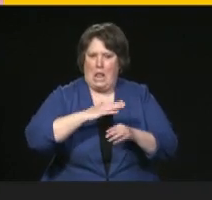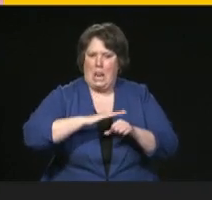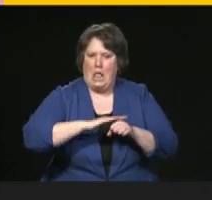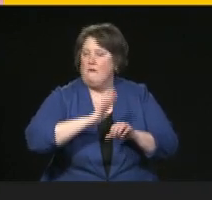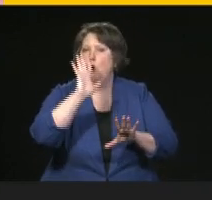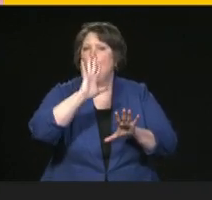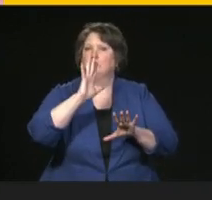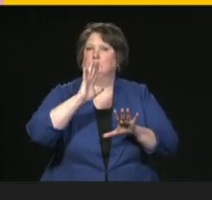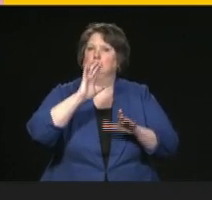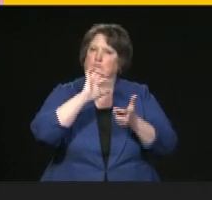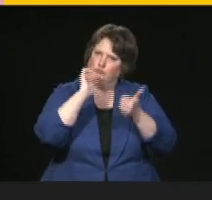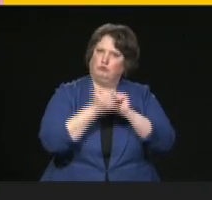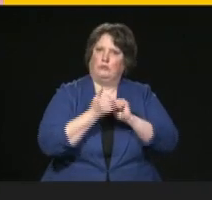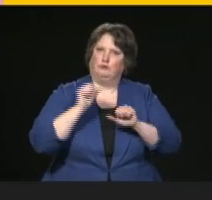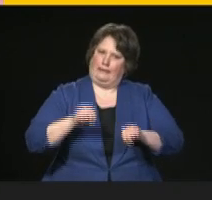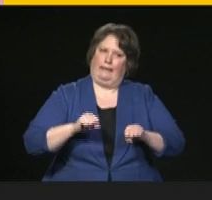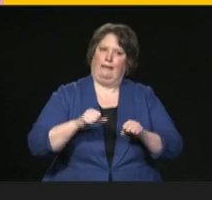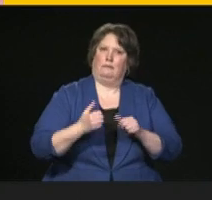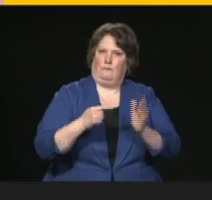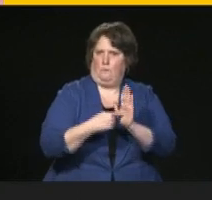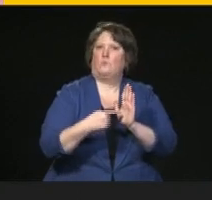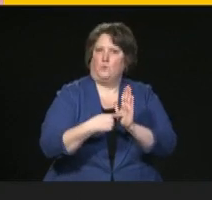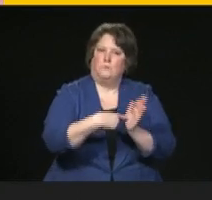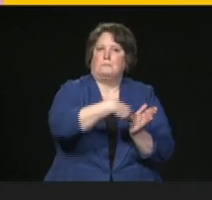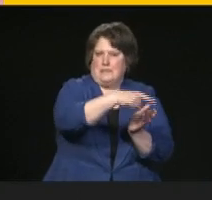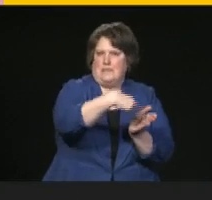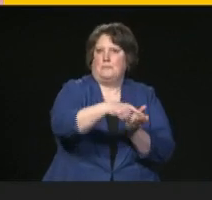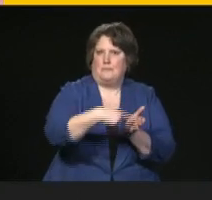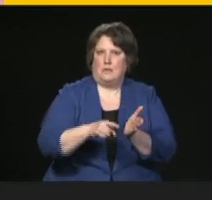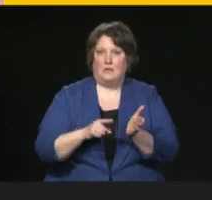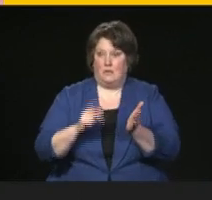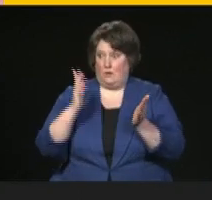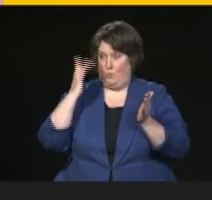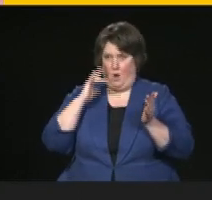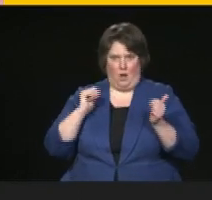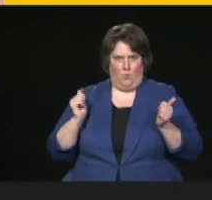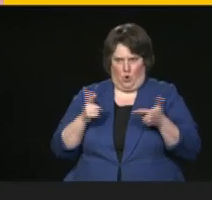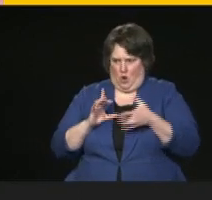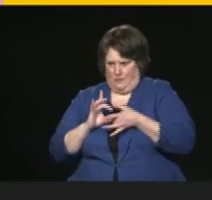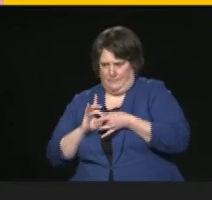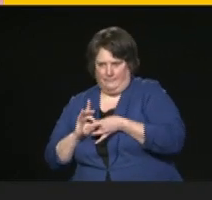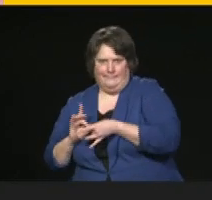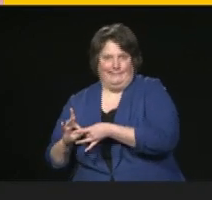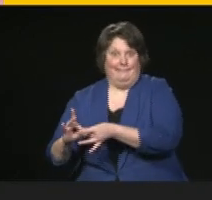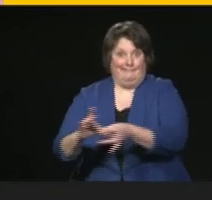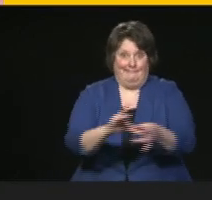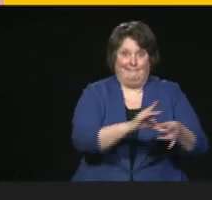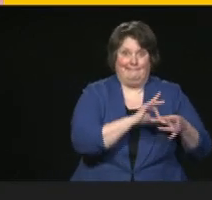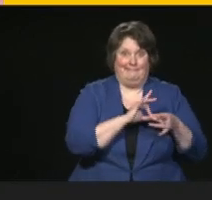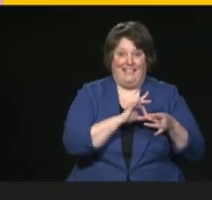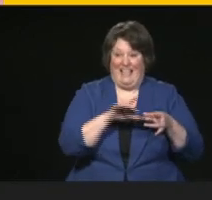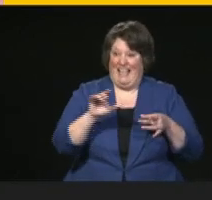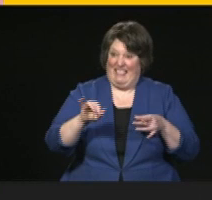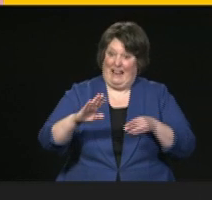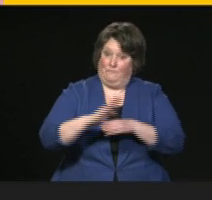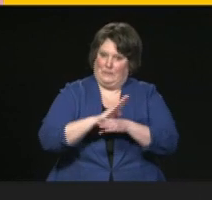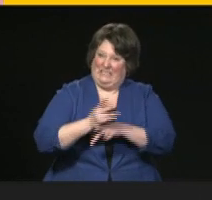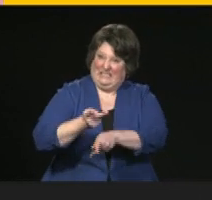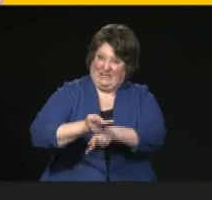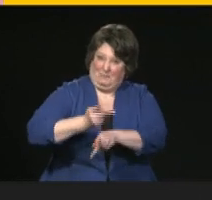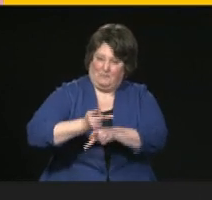so important to keep our economy strong. We acted earlier to be sure